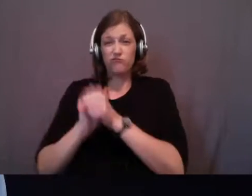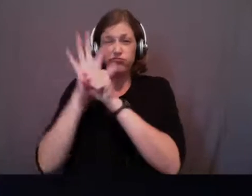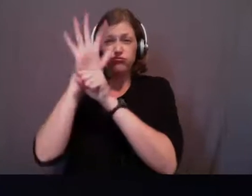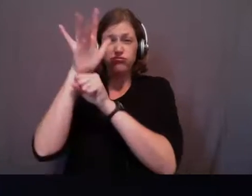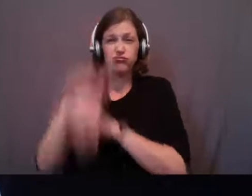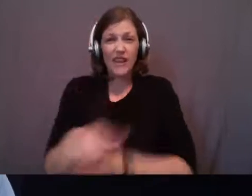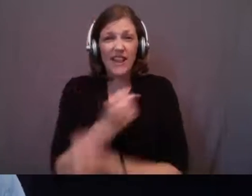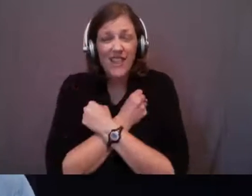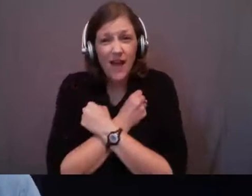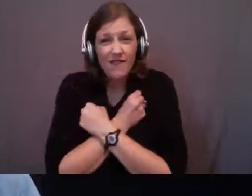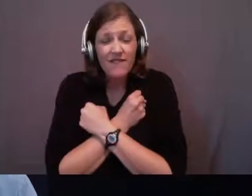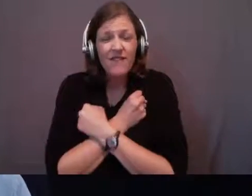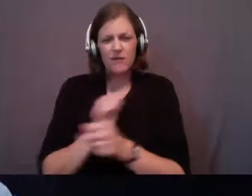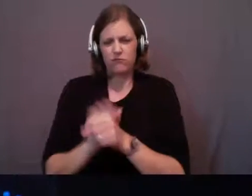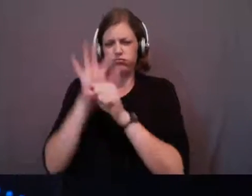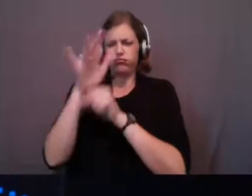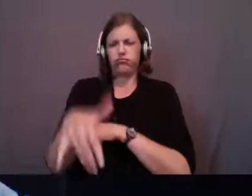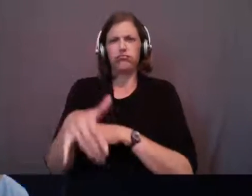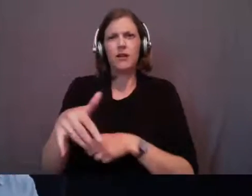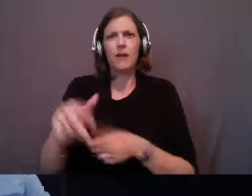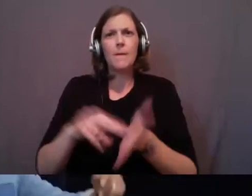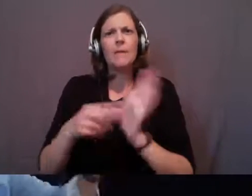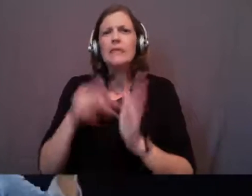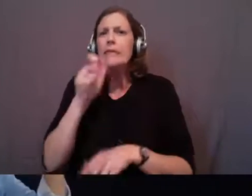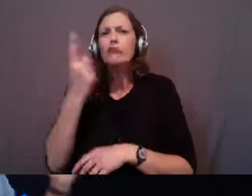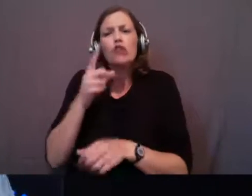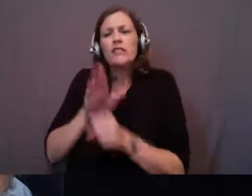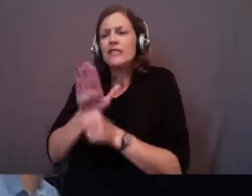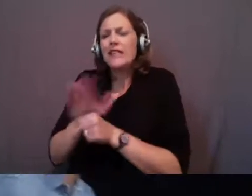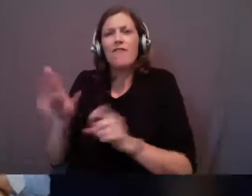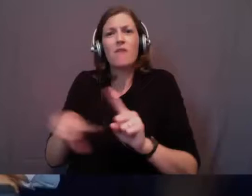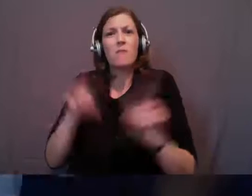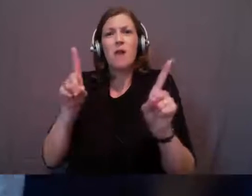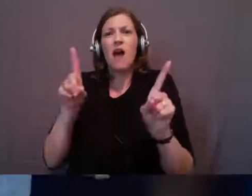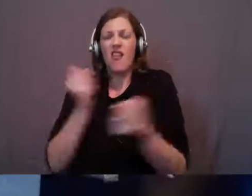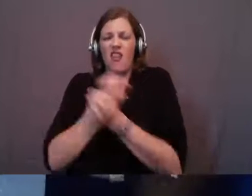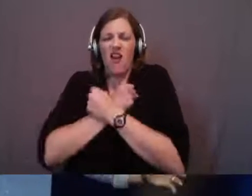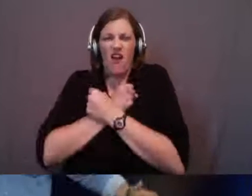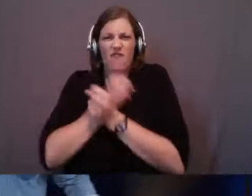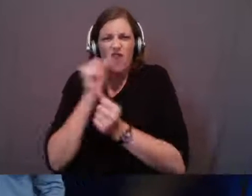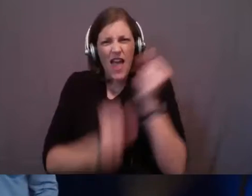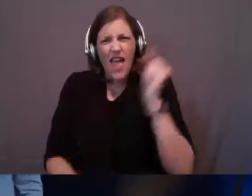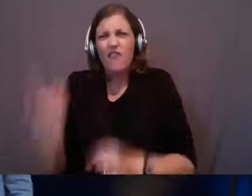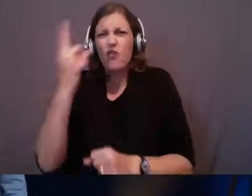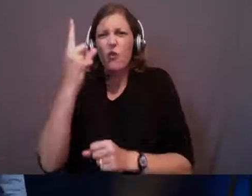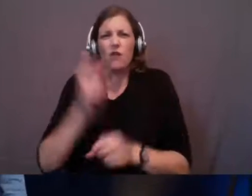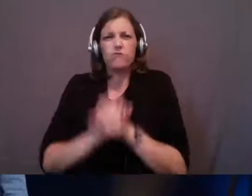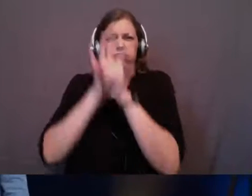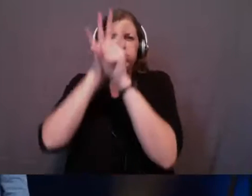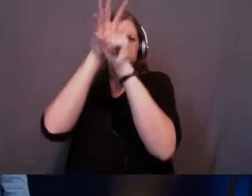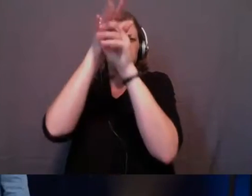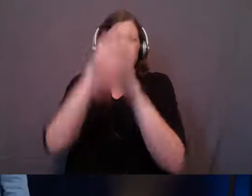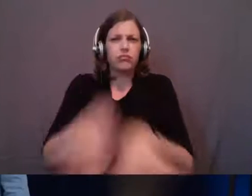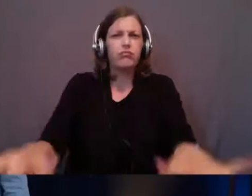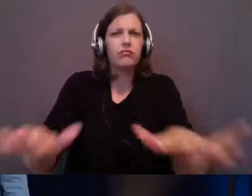means? It means not just enough love to get through. It means having love for everybody who comes in contact with you.